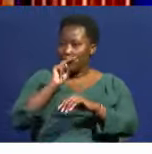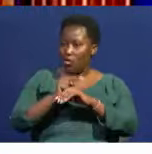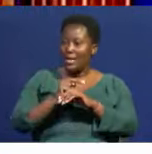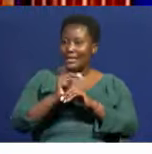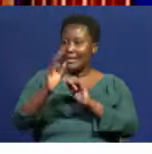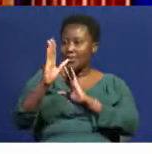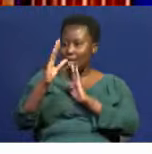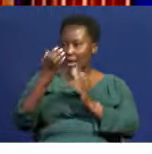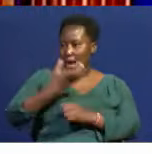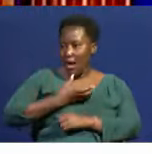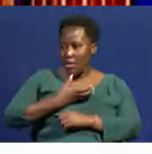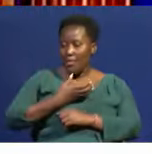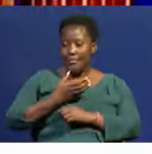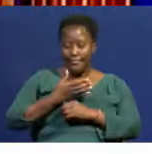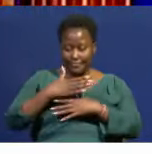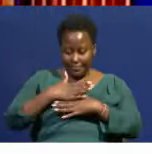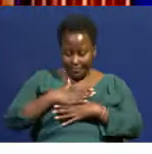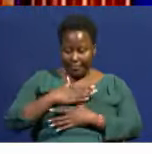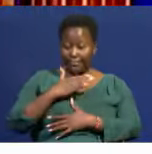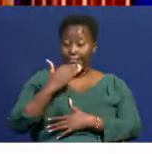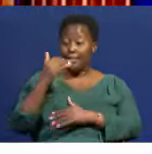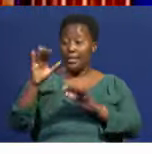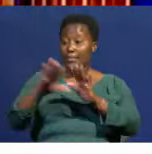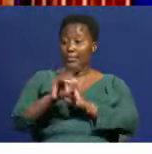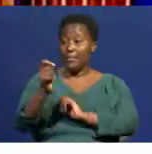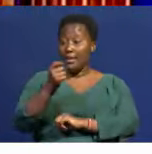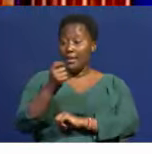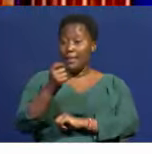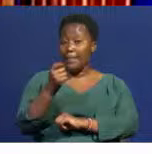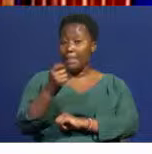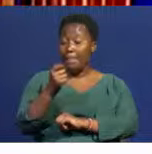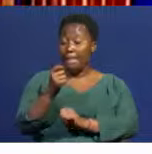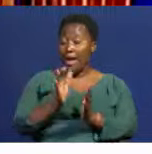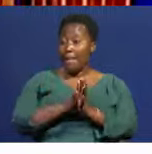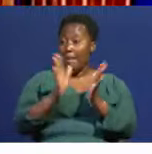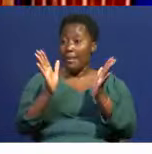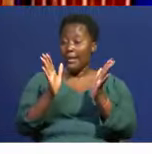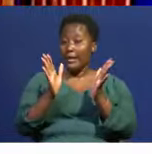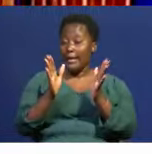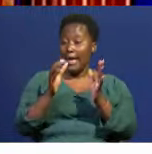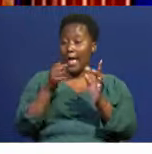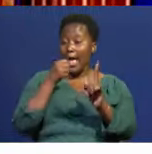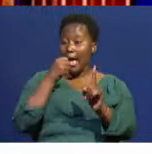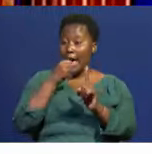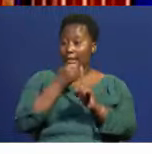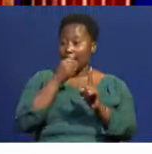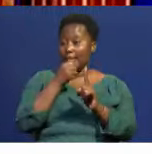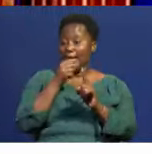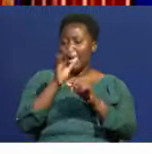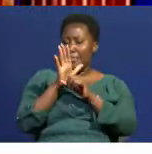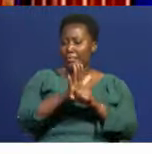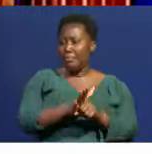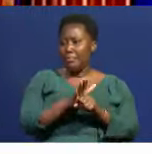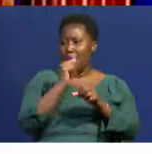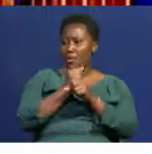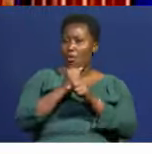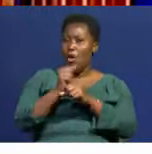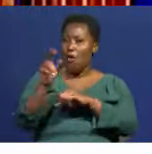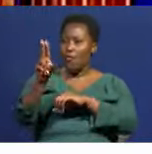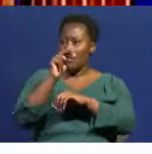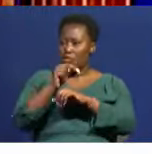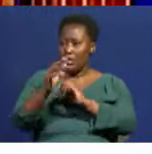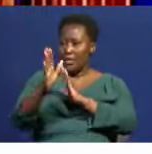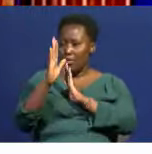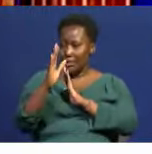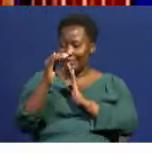Council. His Excellency, the Deputy President, has publicly attacked and undermined the work of the National